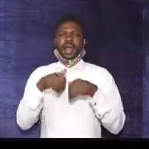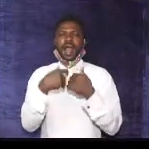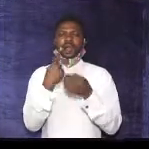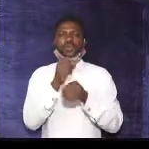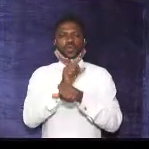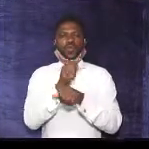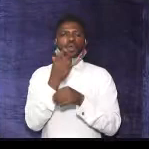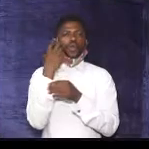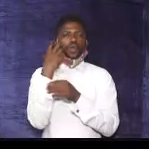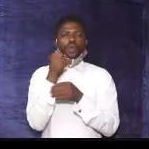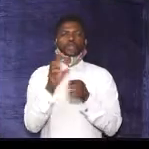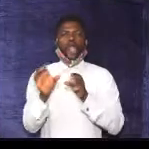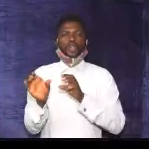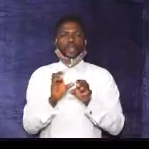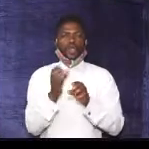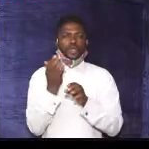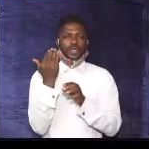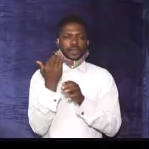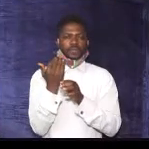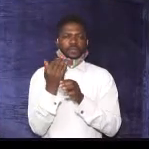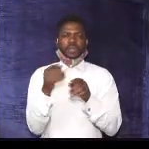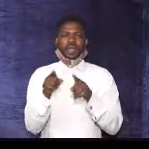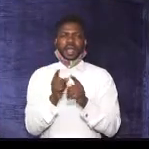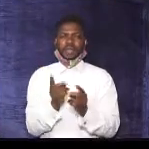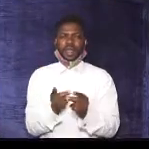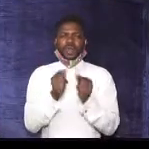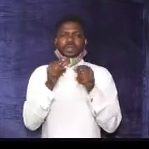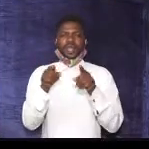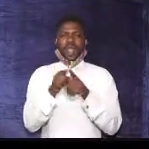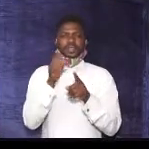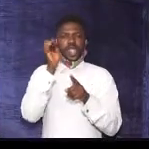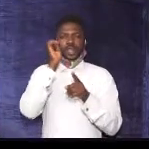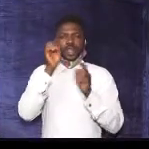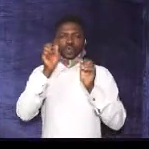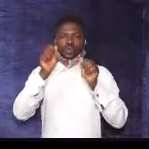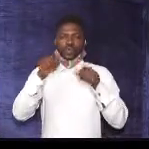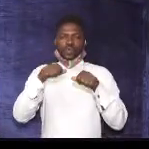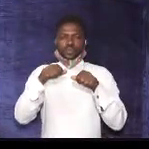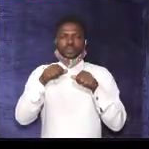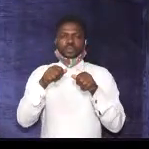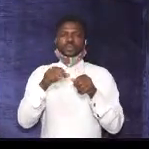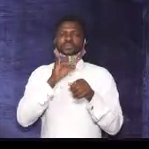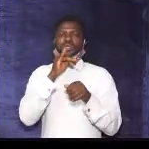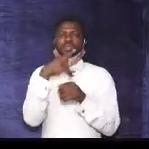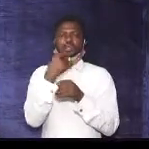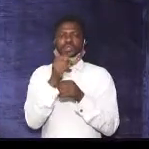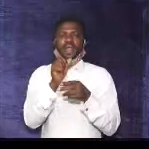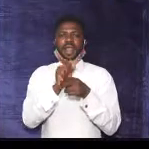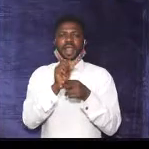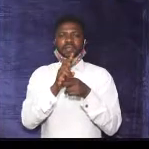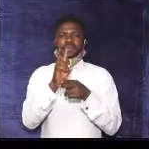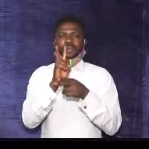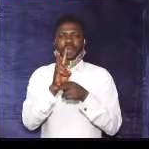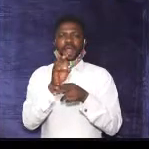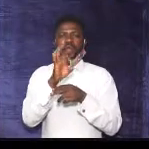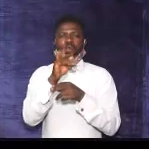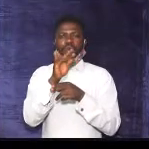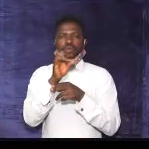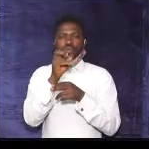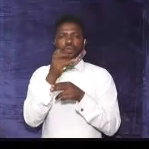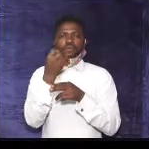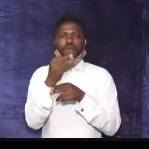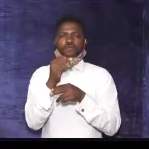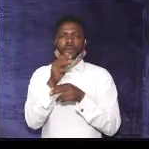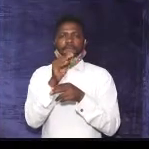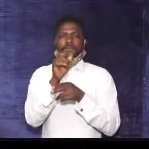us how the work was done. As fast as he could is the adverbial clause of